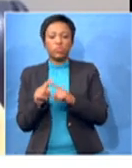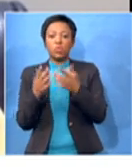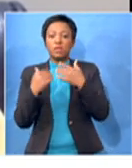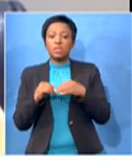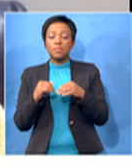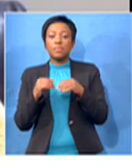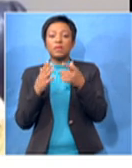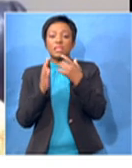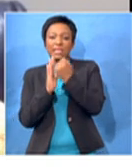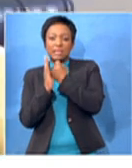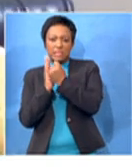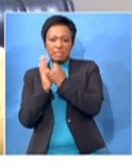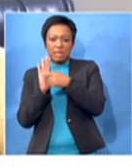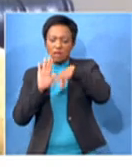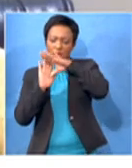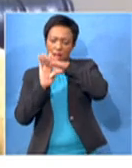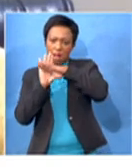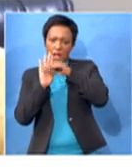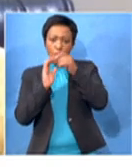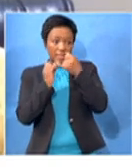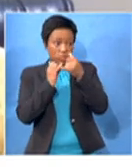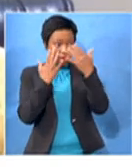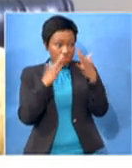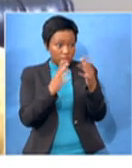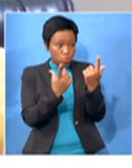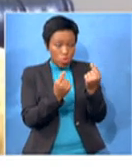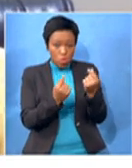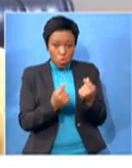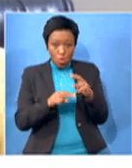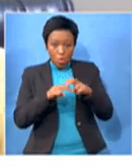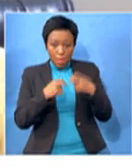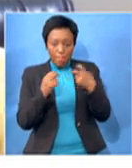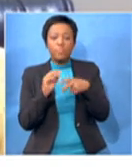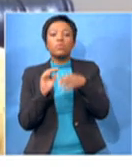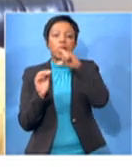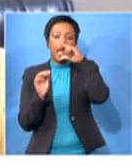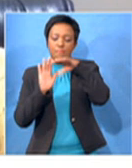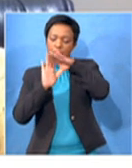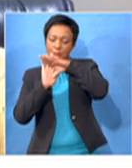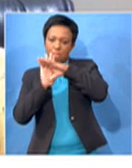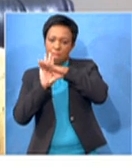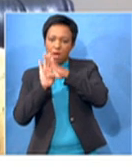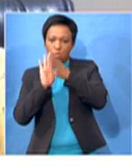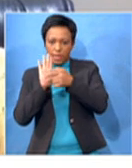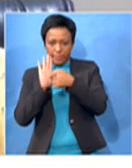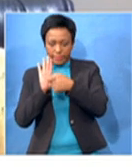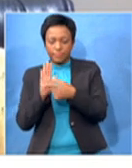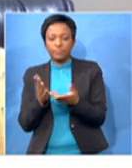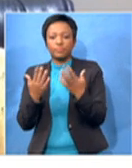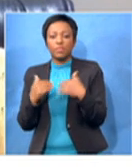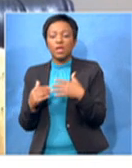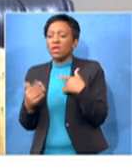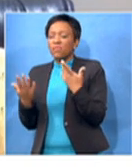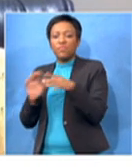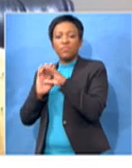the register. I guess that is the big problem they advocate because, well, it is often said that if you do not report any